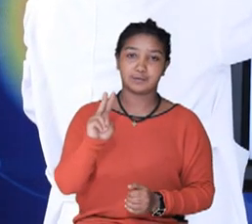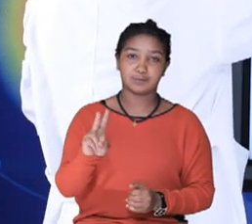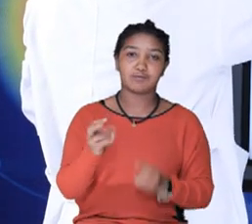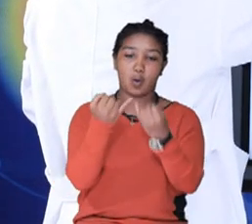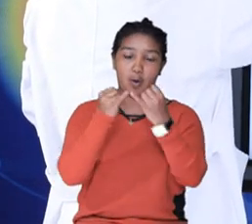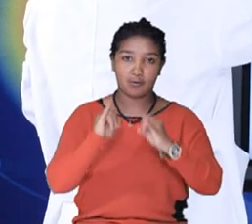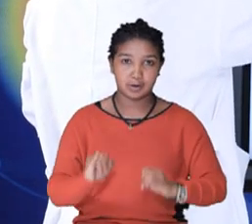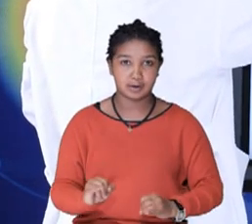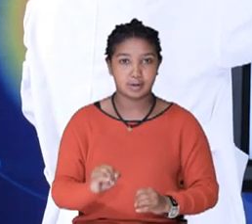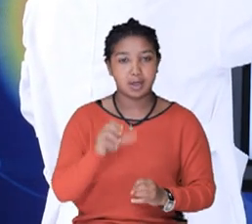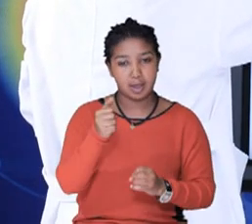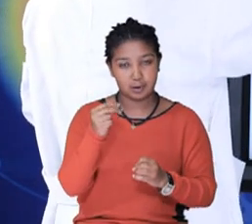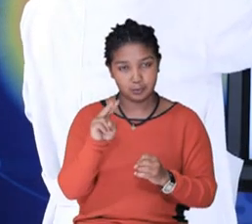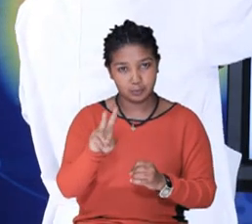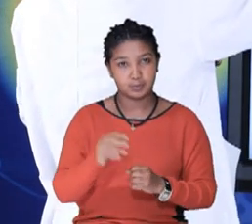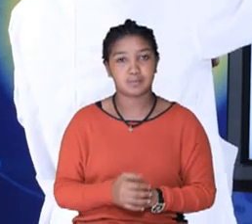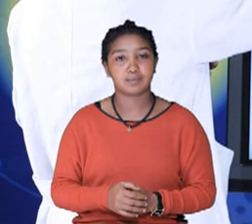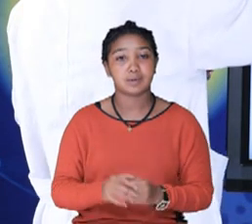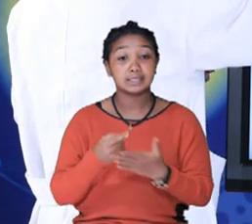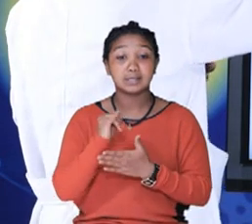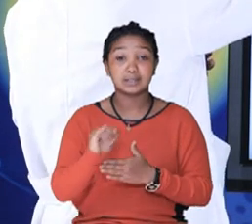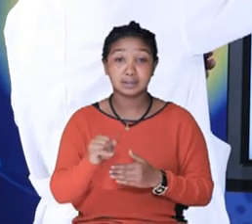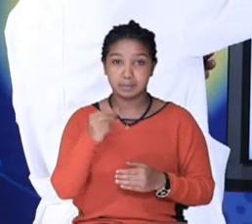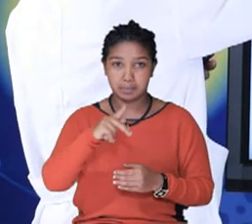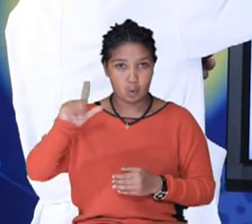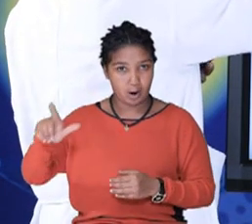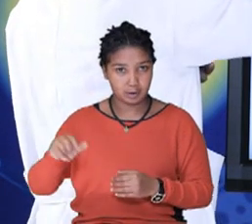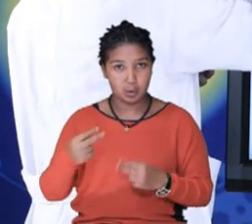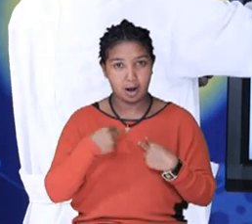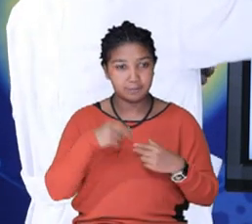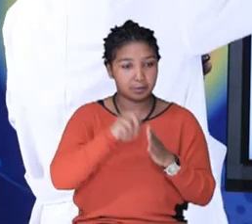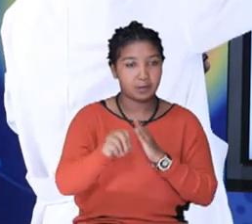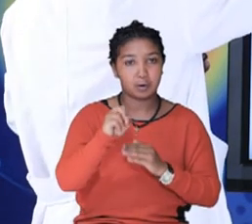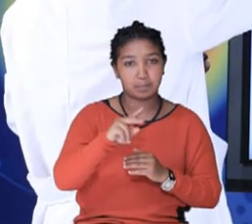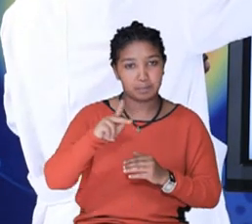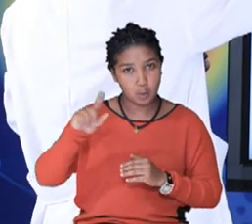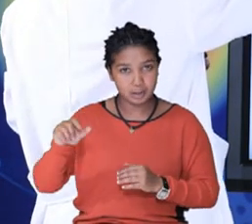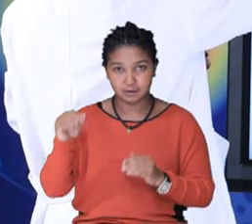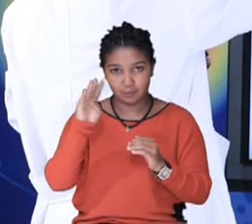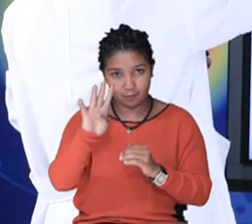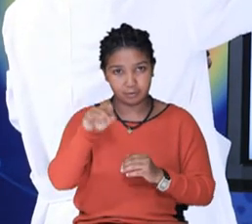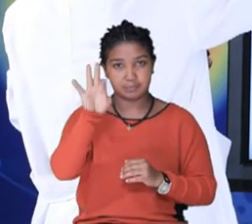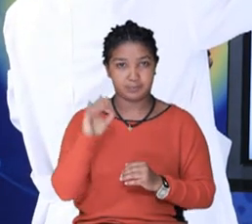F2 over A2. Z is P1. We have the value of P1 is